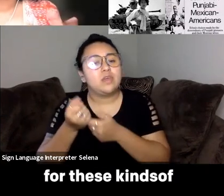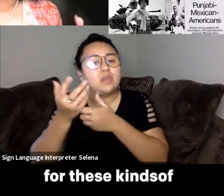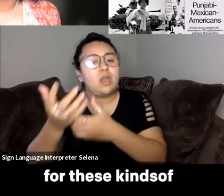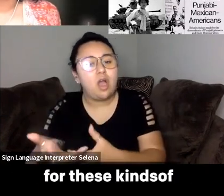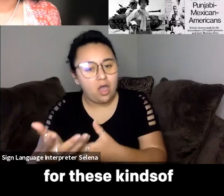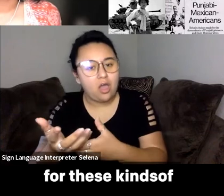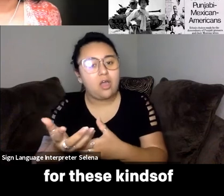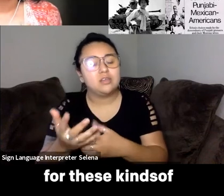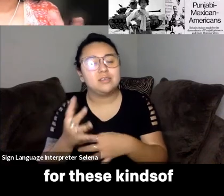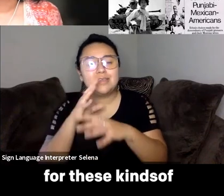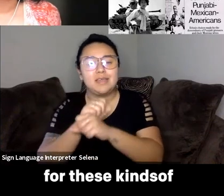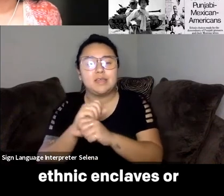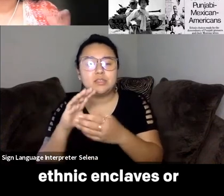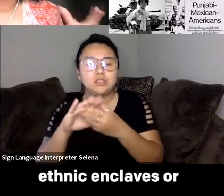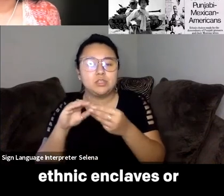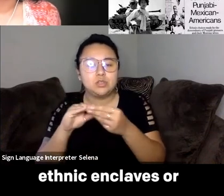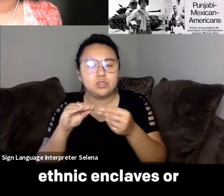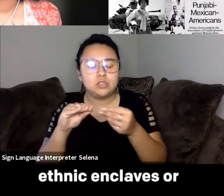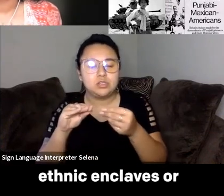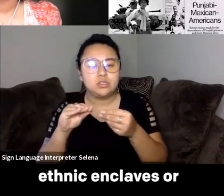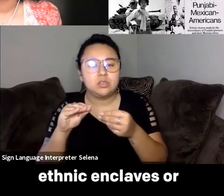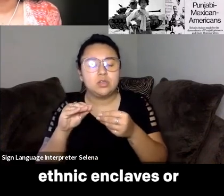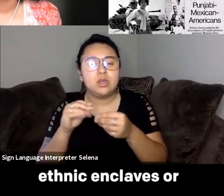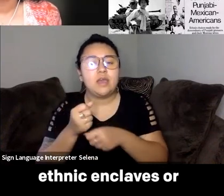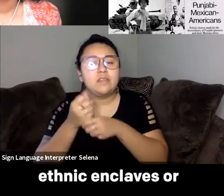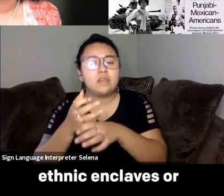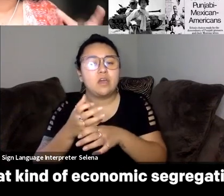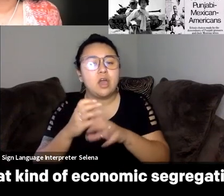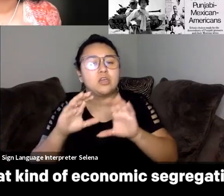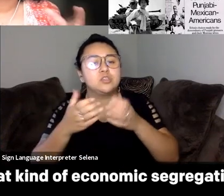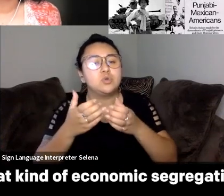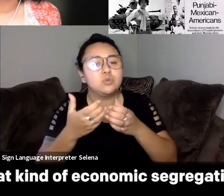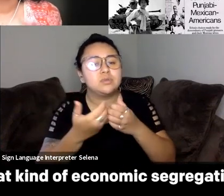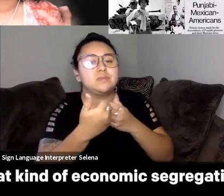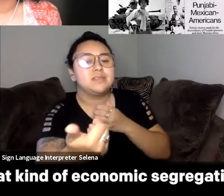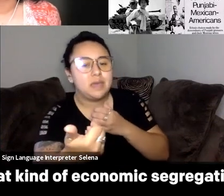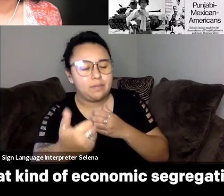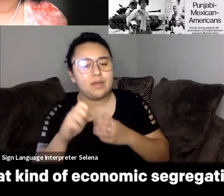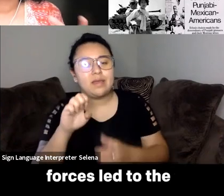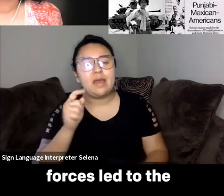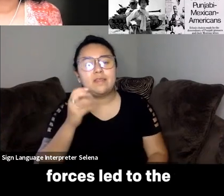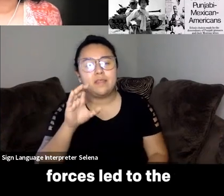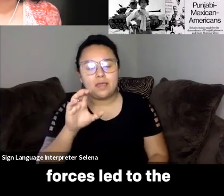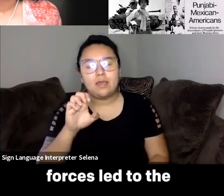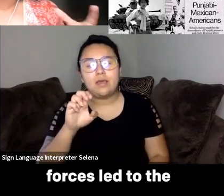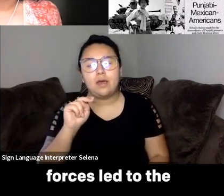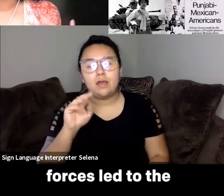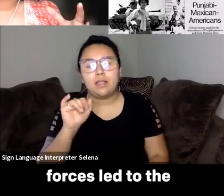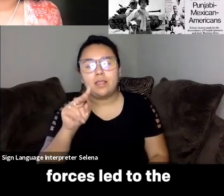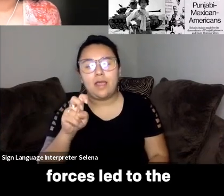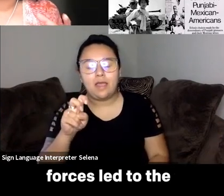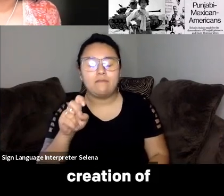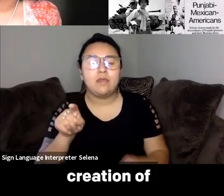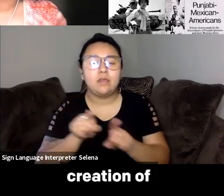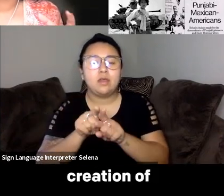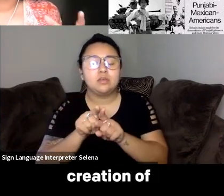for these kind of ethnic enclaves, or what kind of economic segregation forces led to